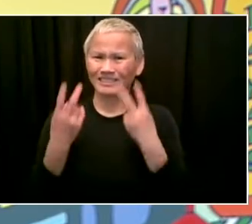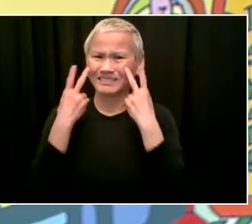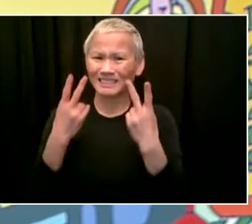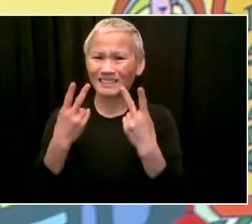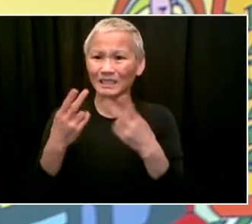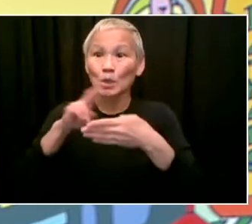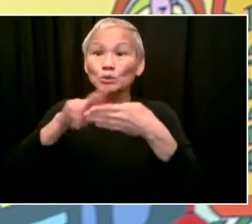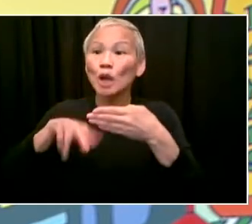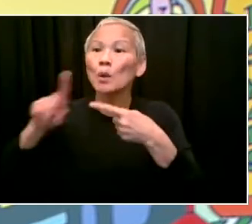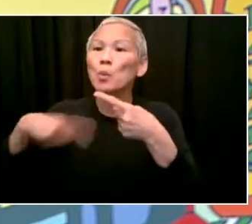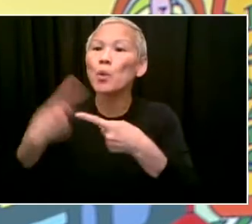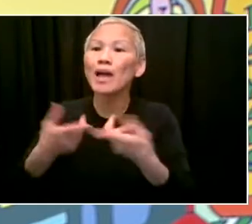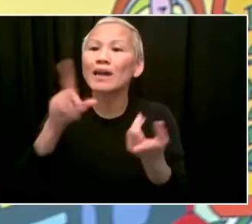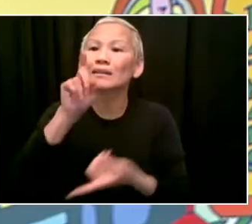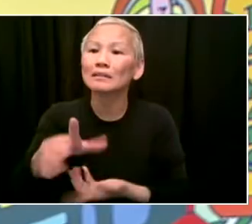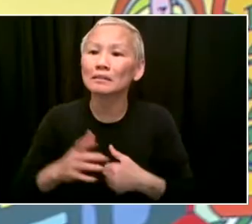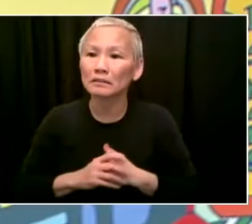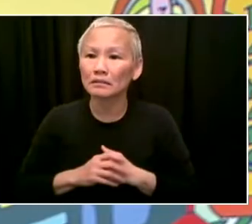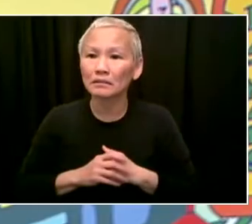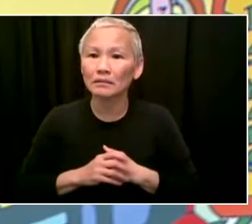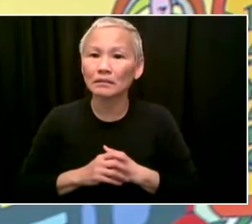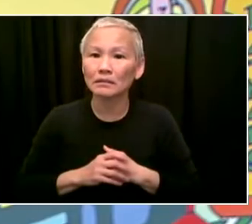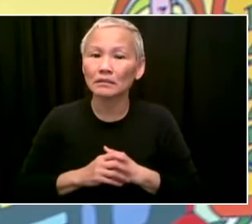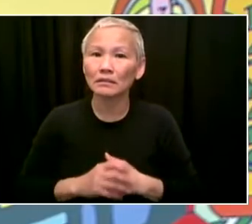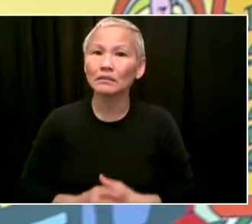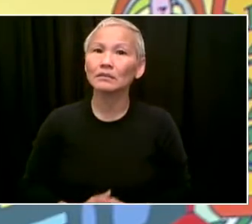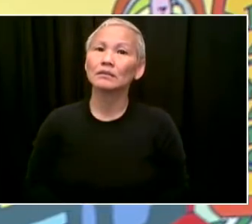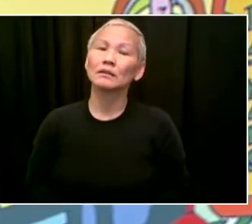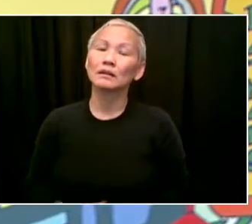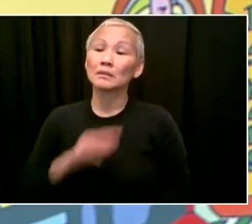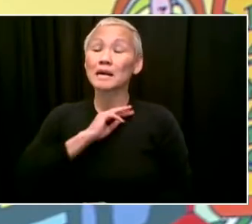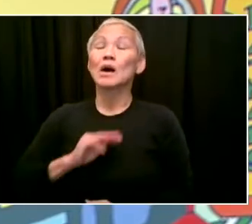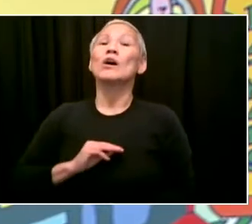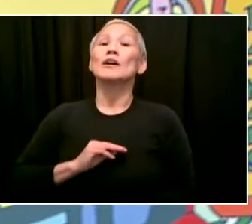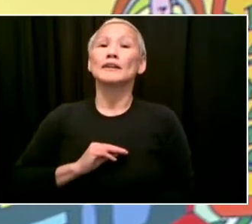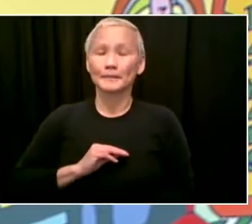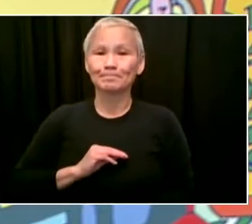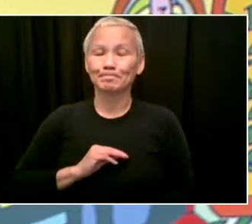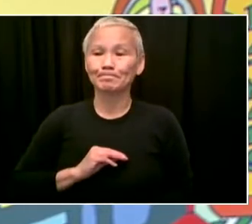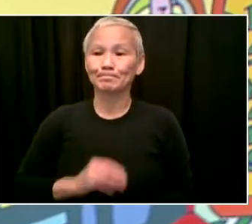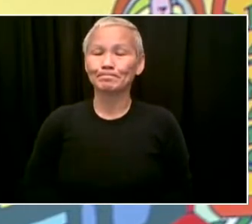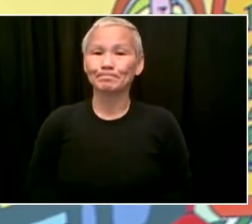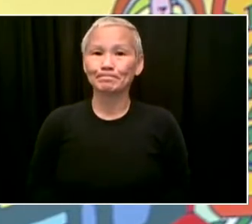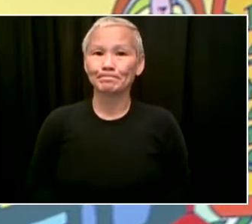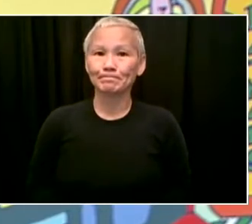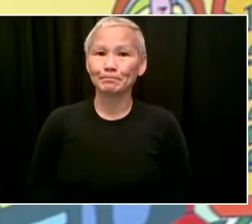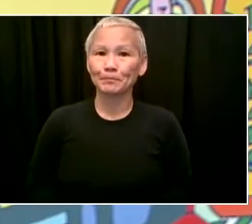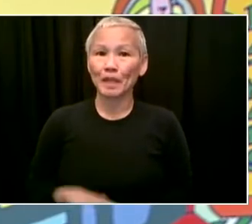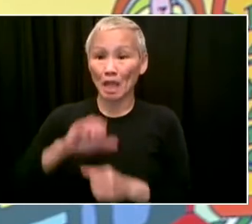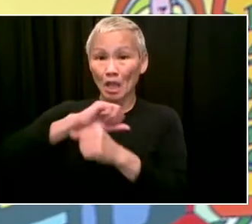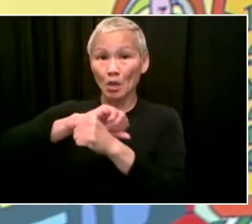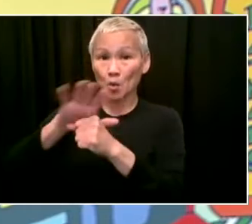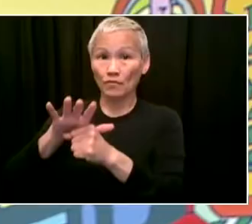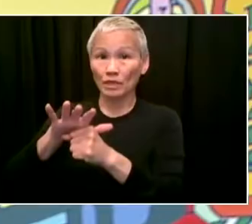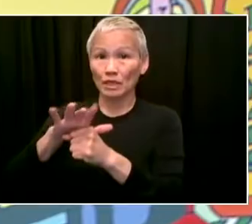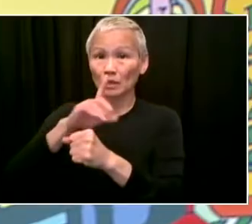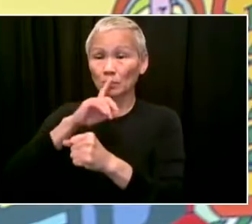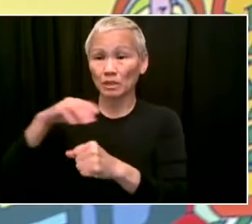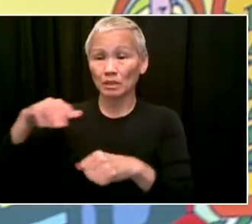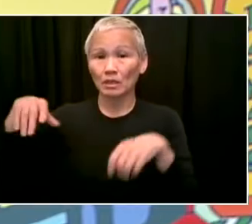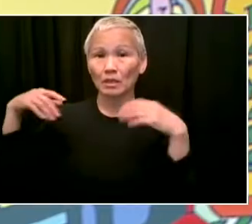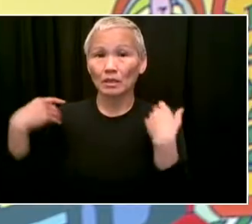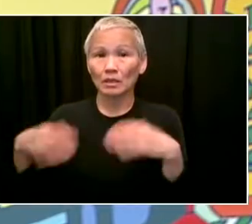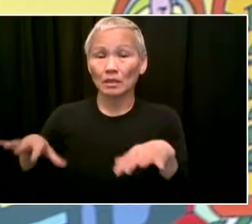something very, very challenging with COVID, with global pandemic, with a perfect storm